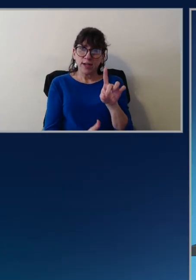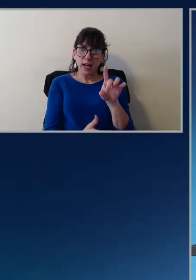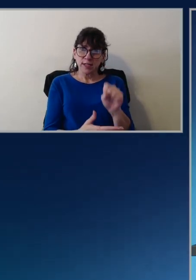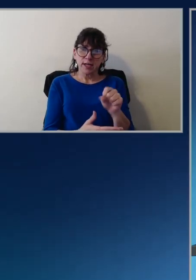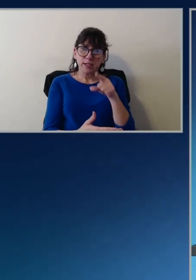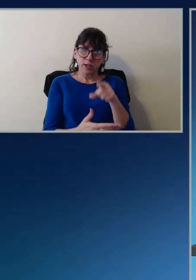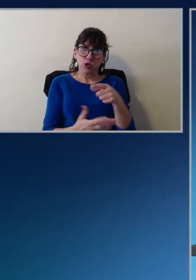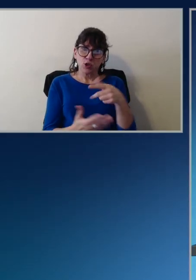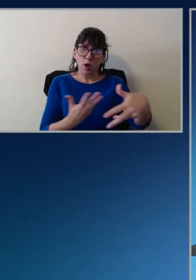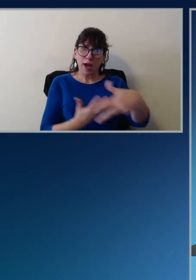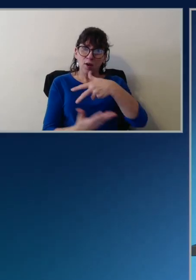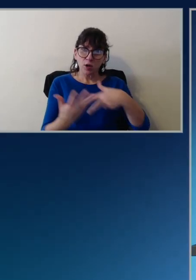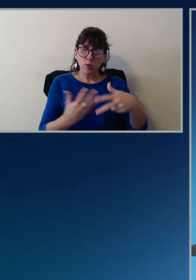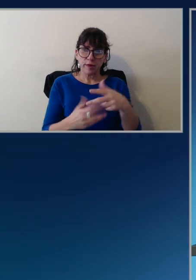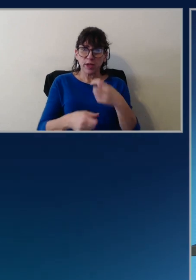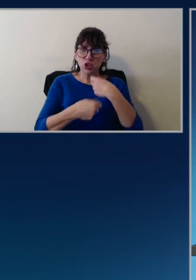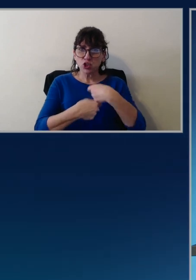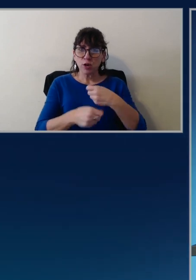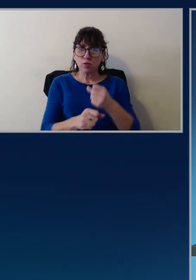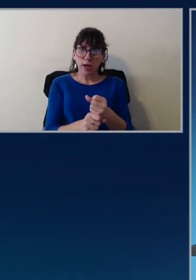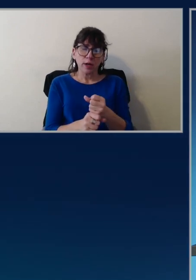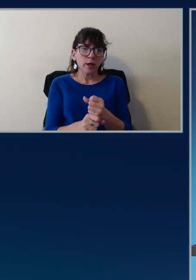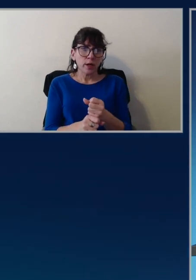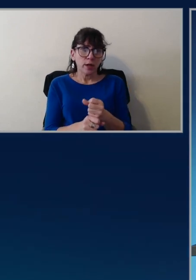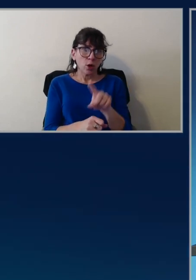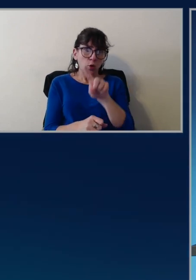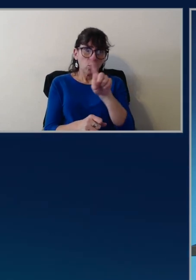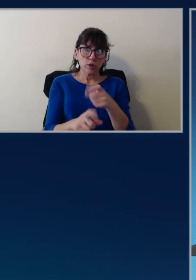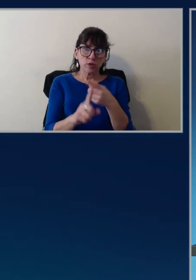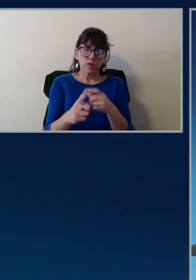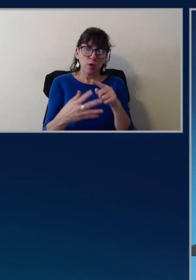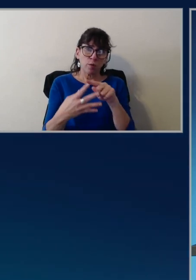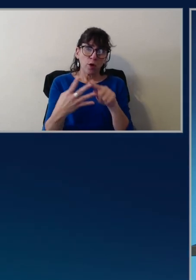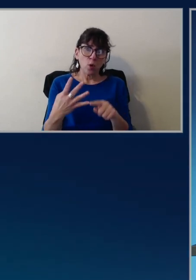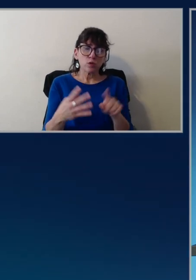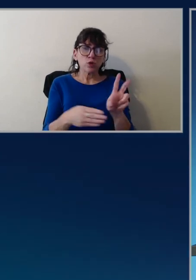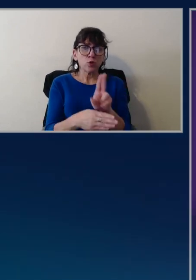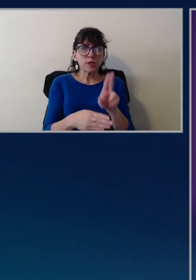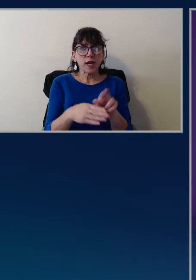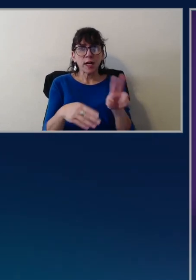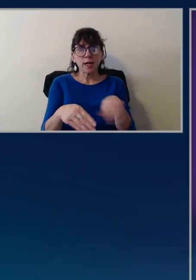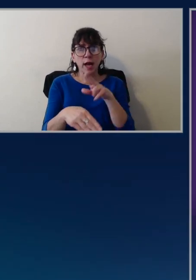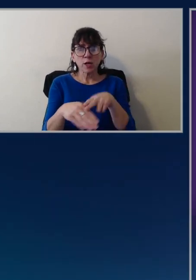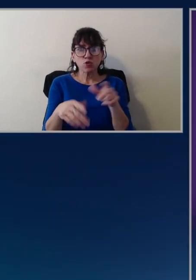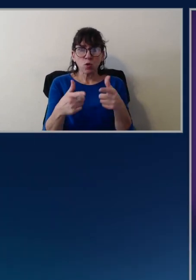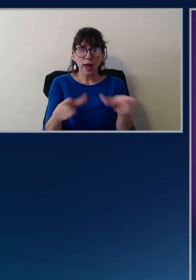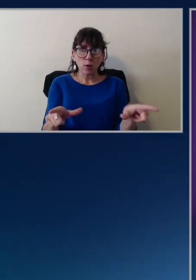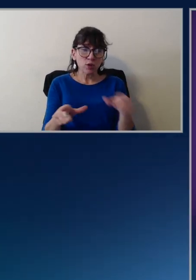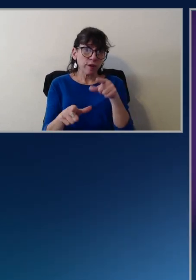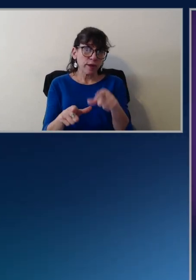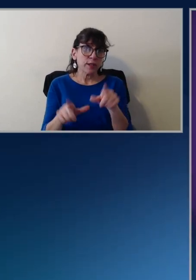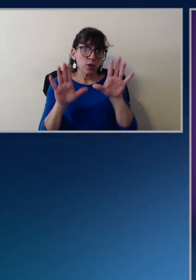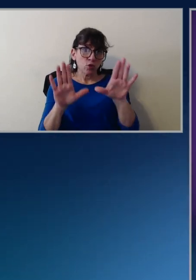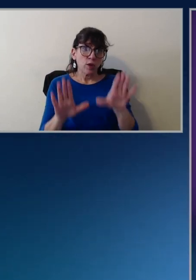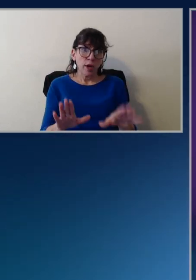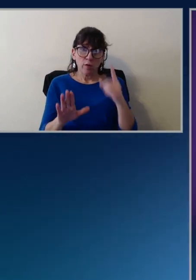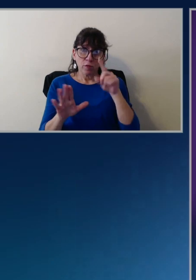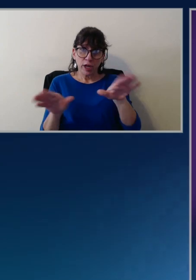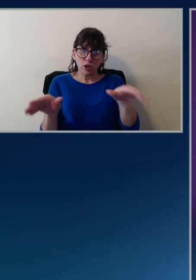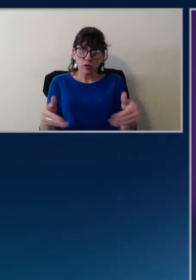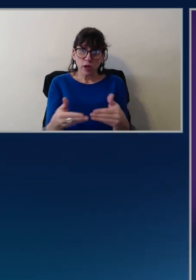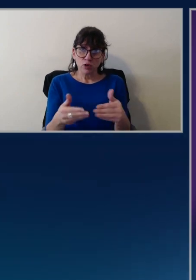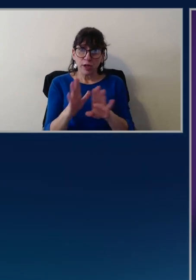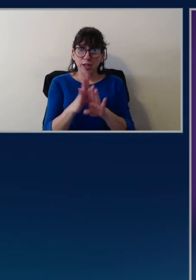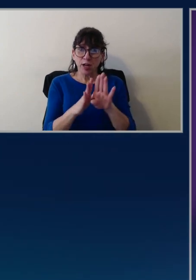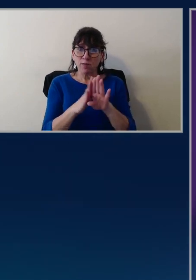with, generating queries from those using natural language. And so this is great, especially for introductory developers